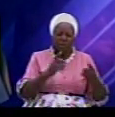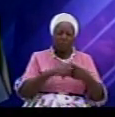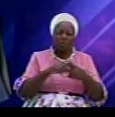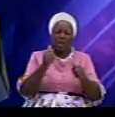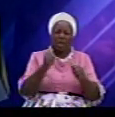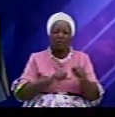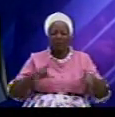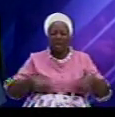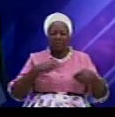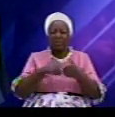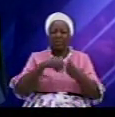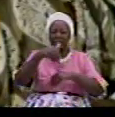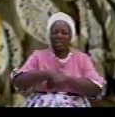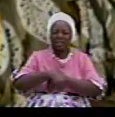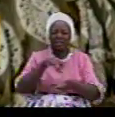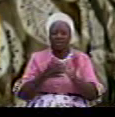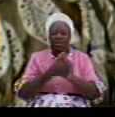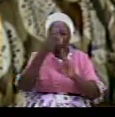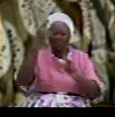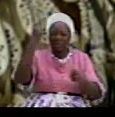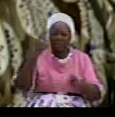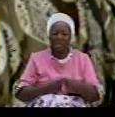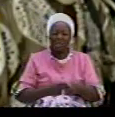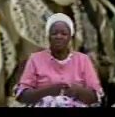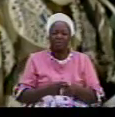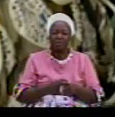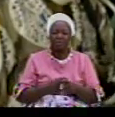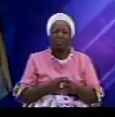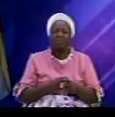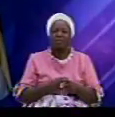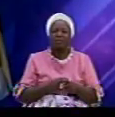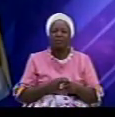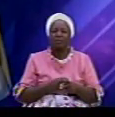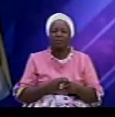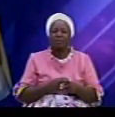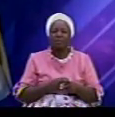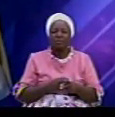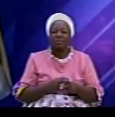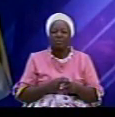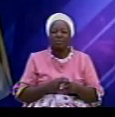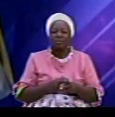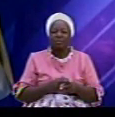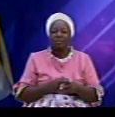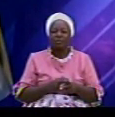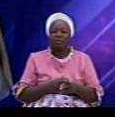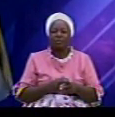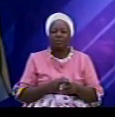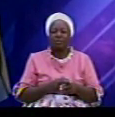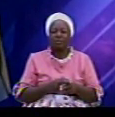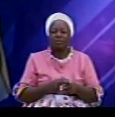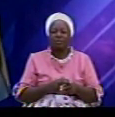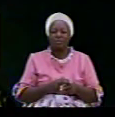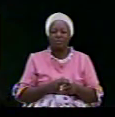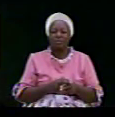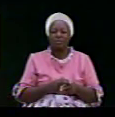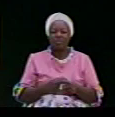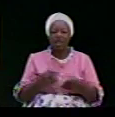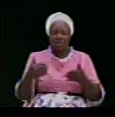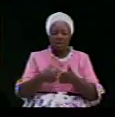tonight. In Jesus' name. new life,